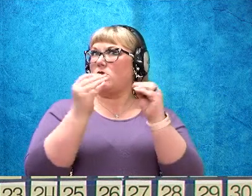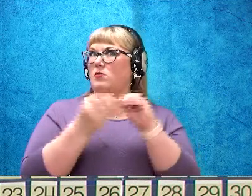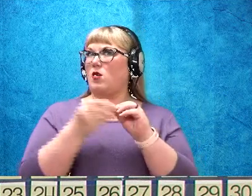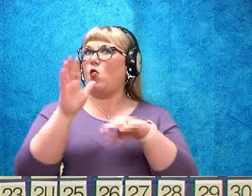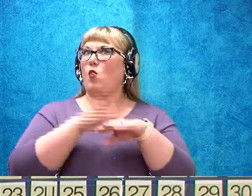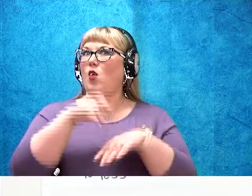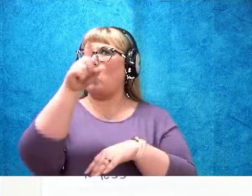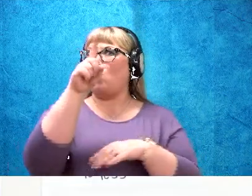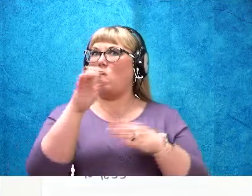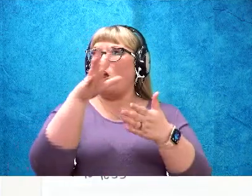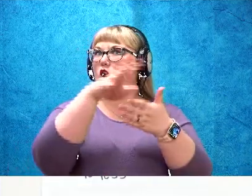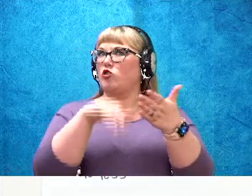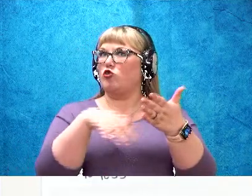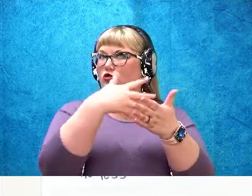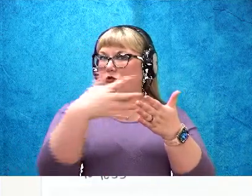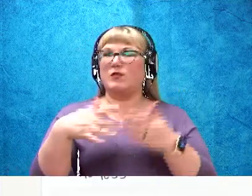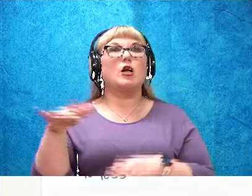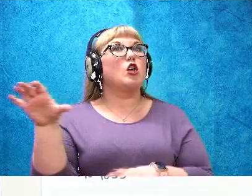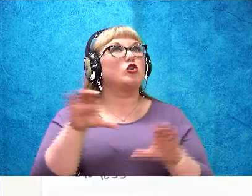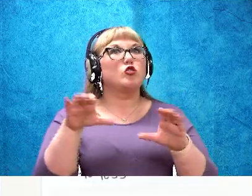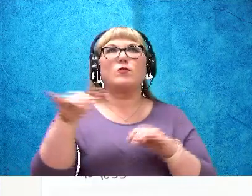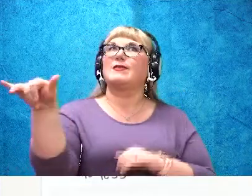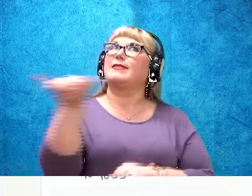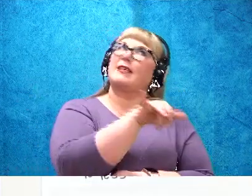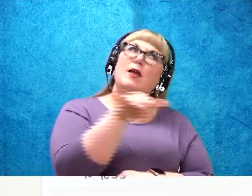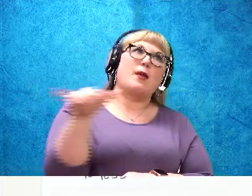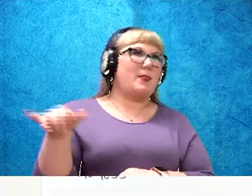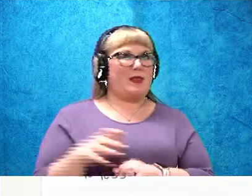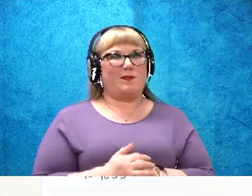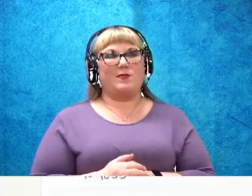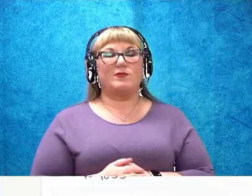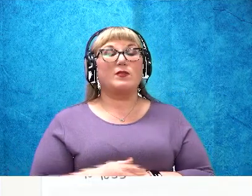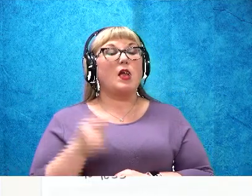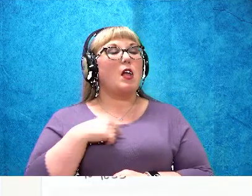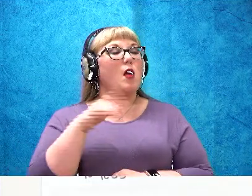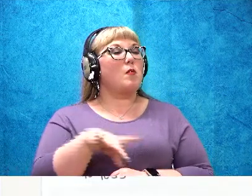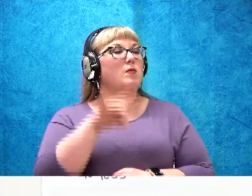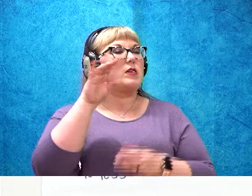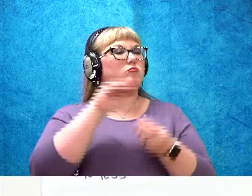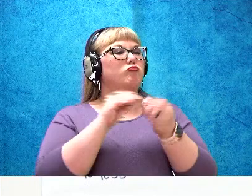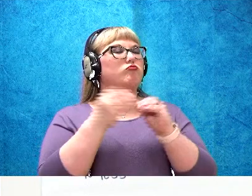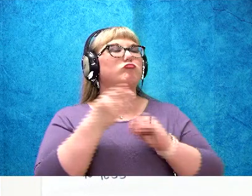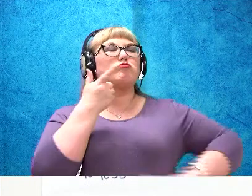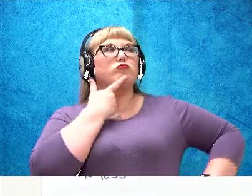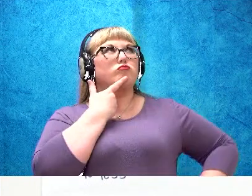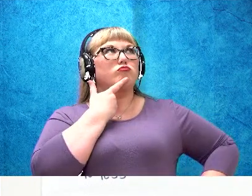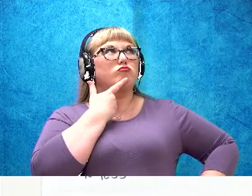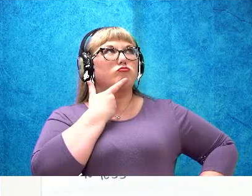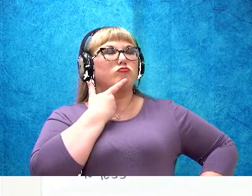hundredths chart and do the same thing. I'm going to pick the number